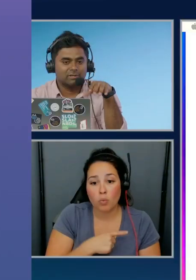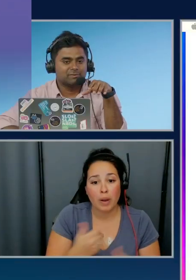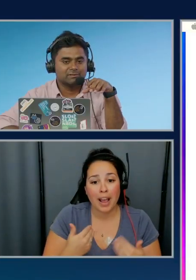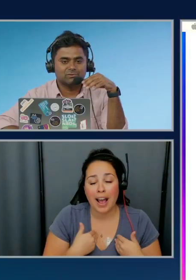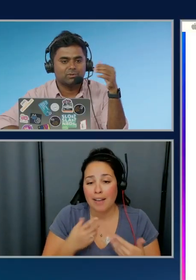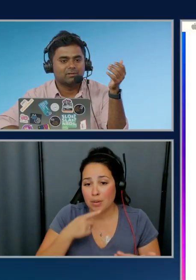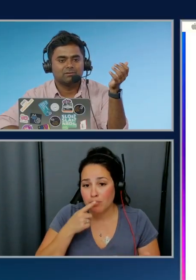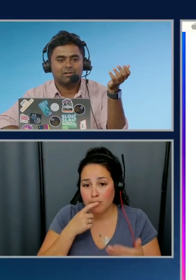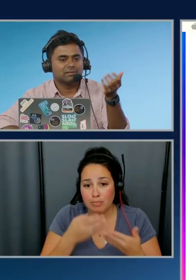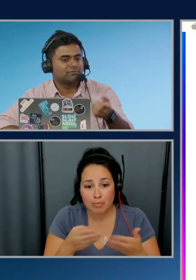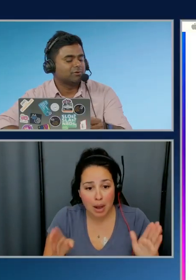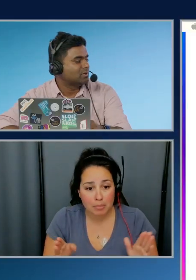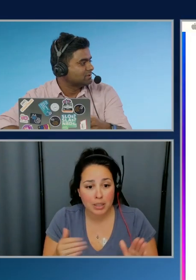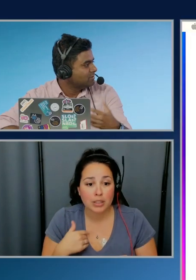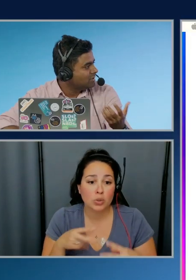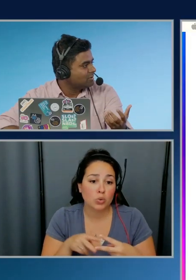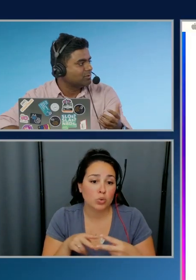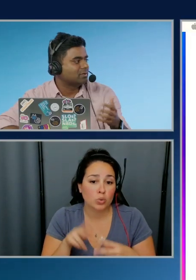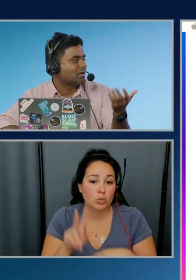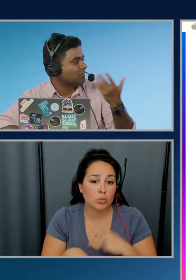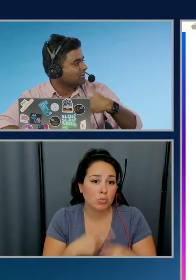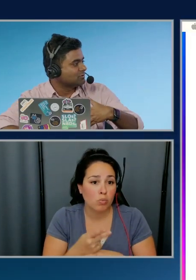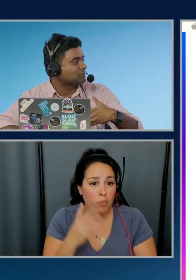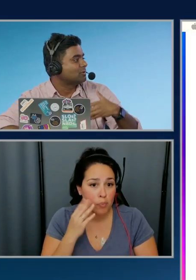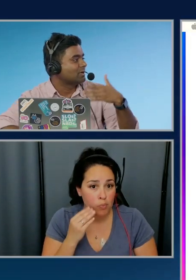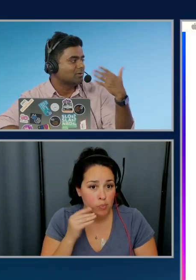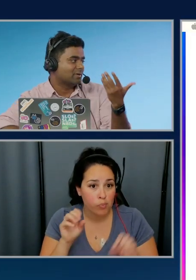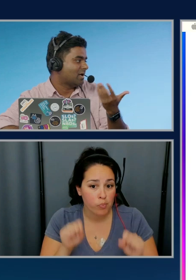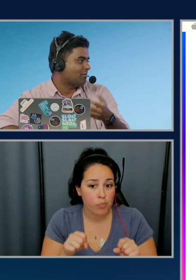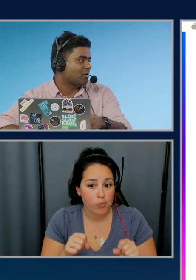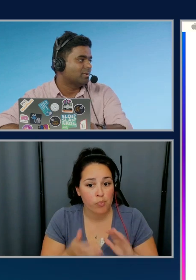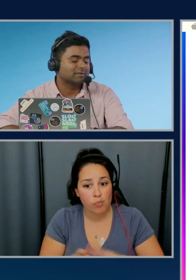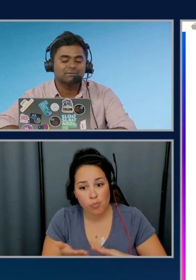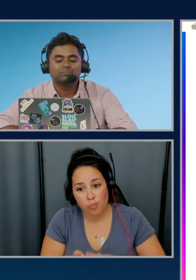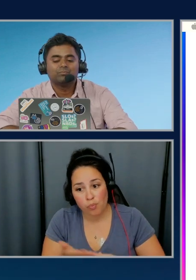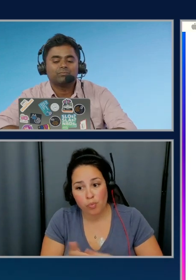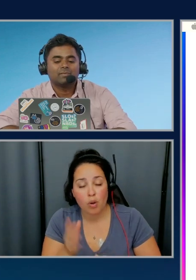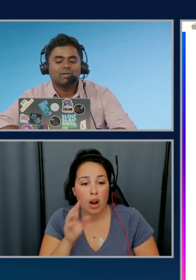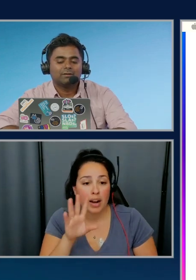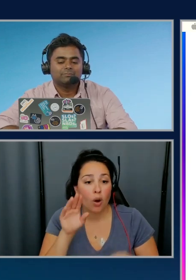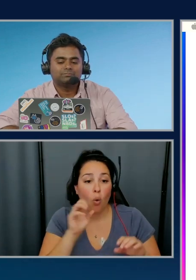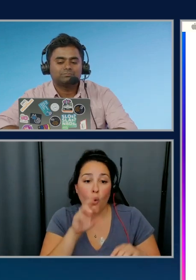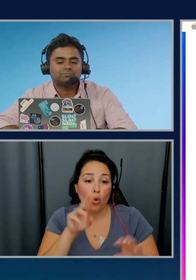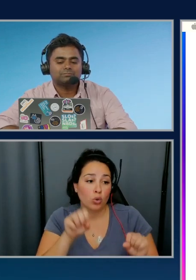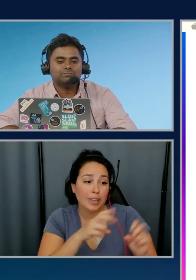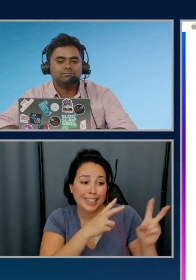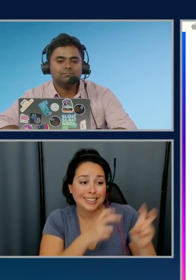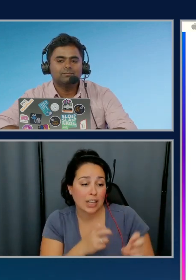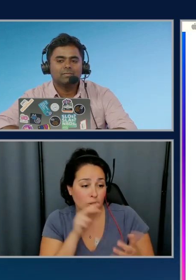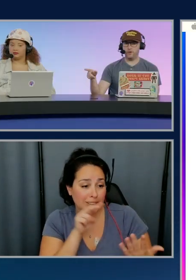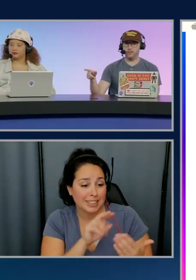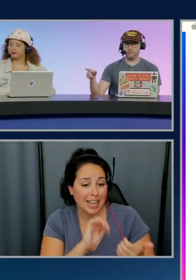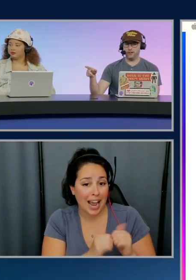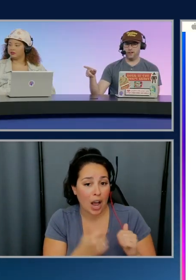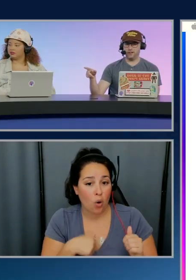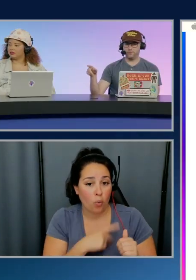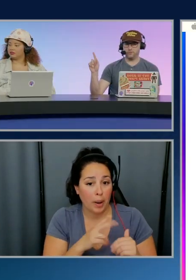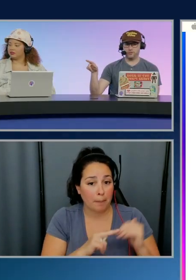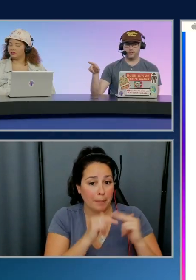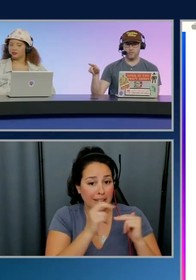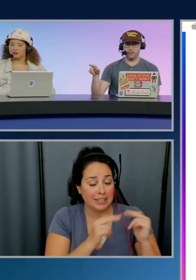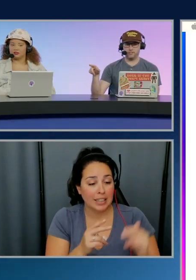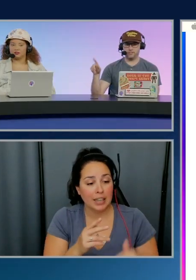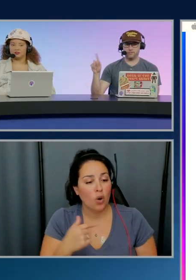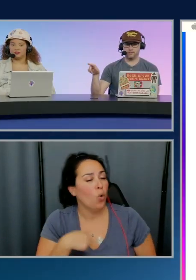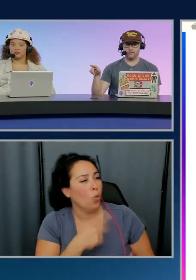there's 2 experiences. We can run this for you as an event, or you can download the source code and look at how we have built this. Sudhir, we're still seeing your PowerPoint.